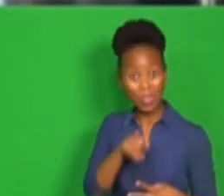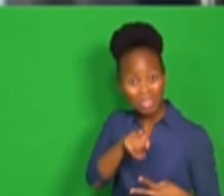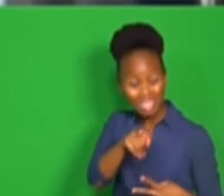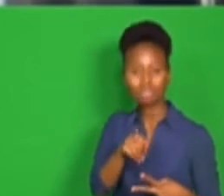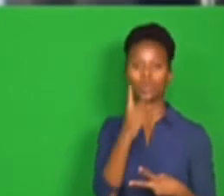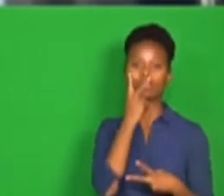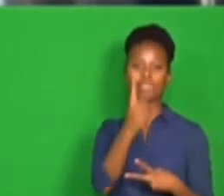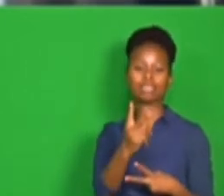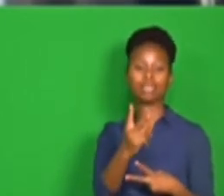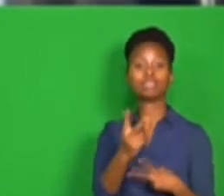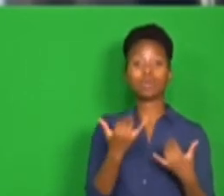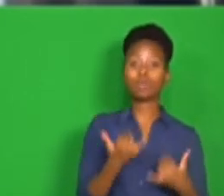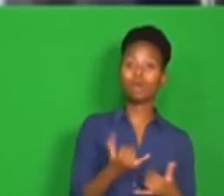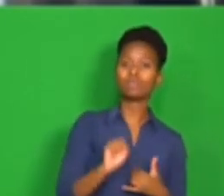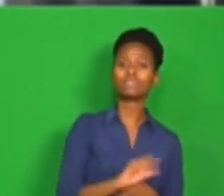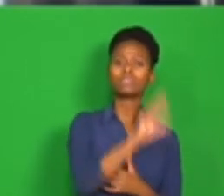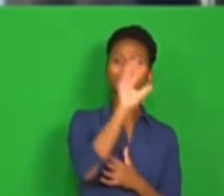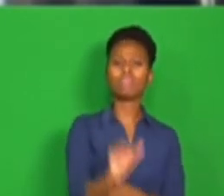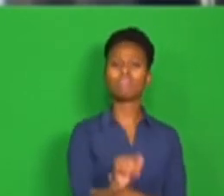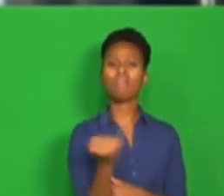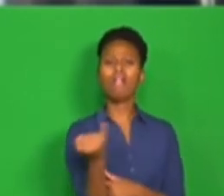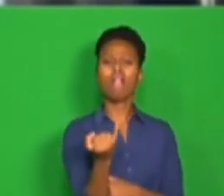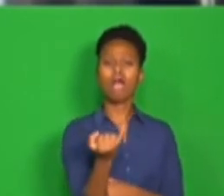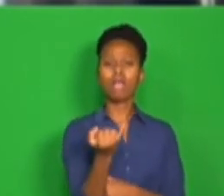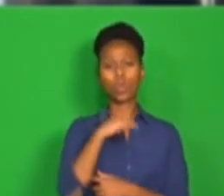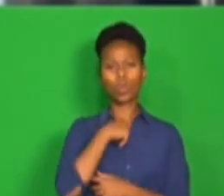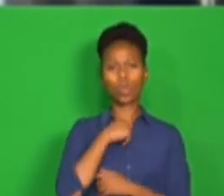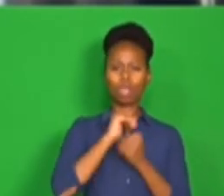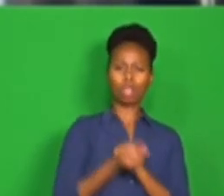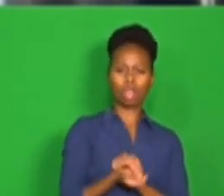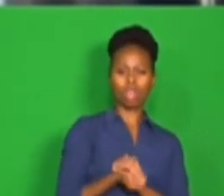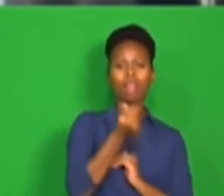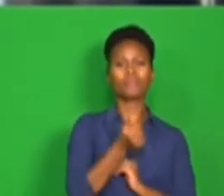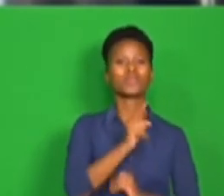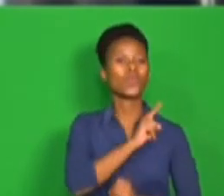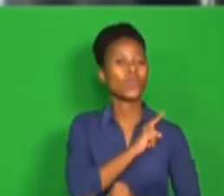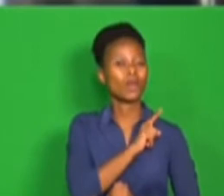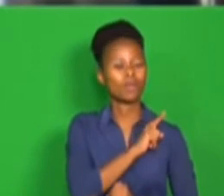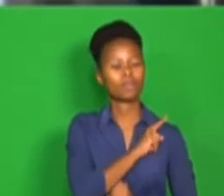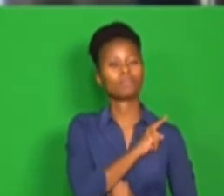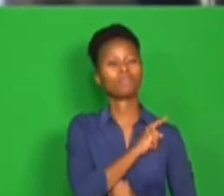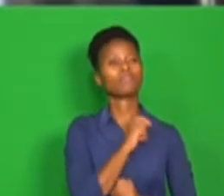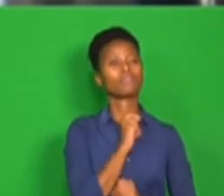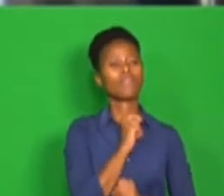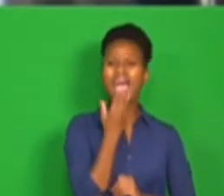a way, South Africa is sort of like cushioned because we have got an